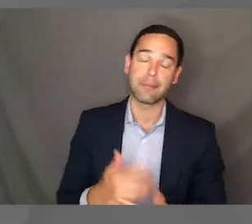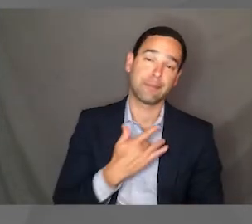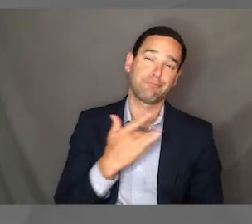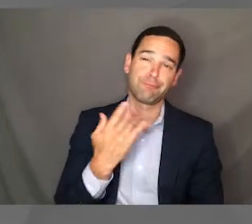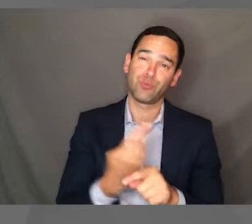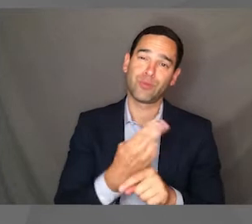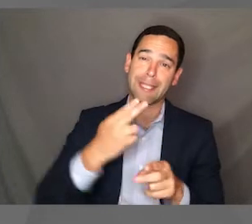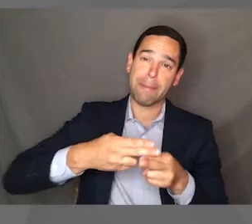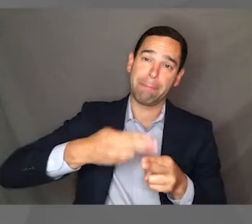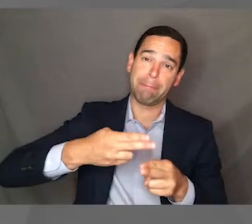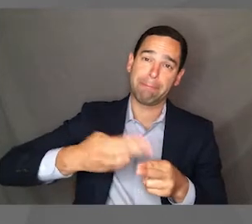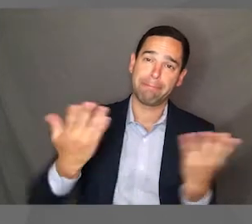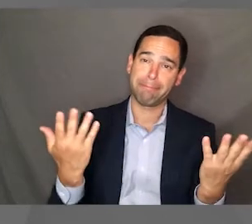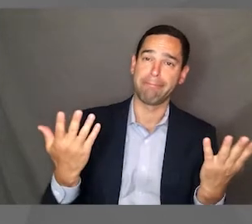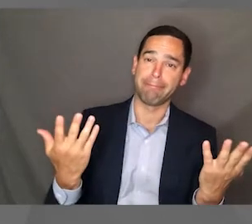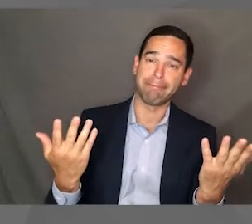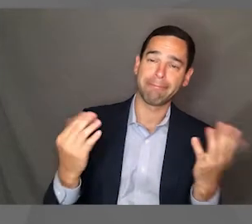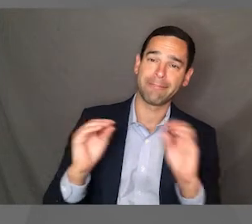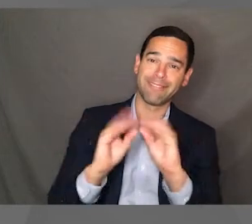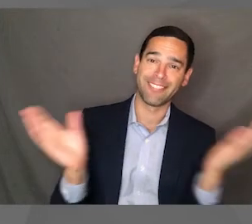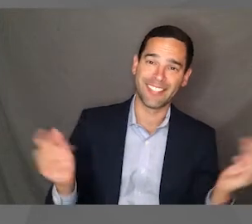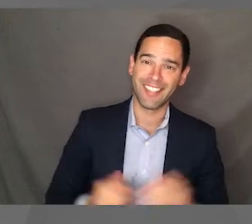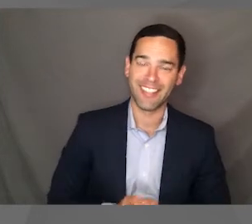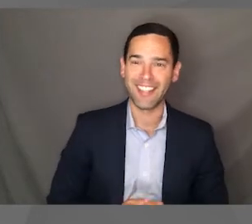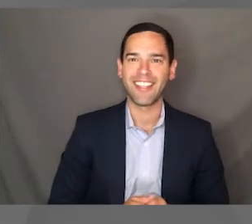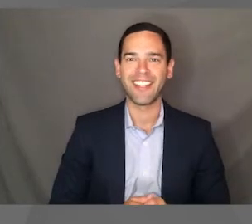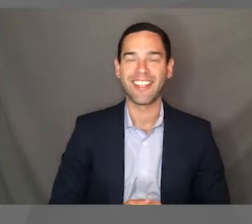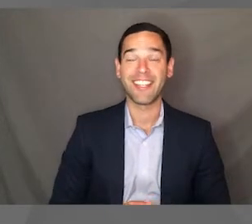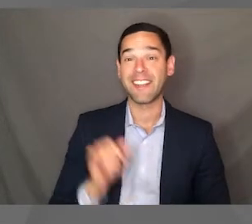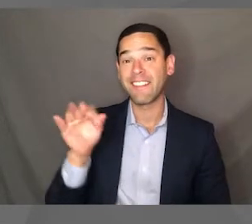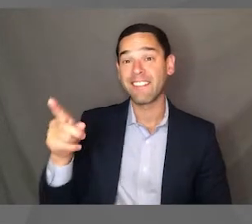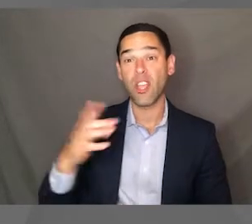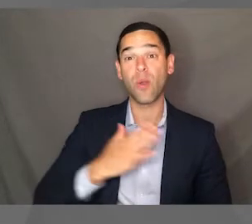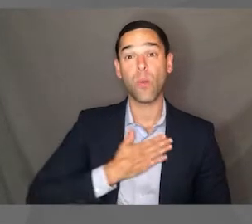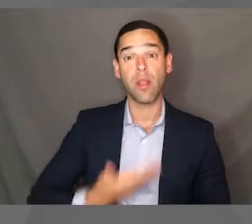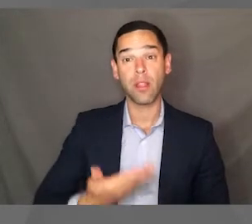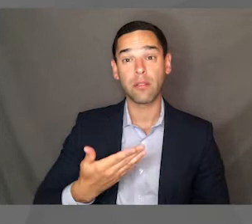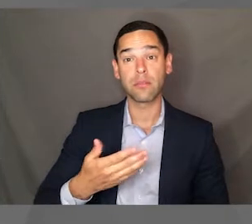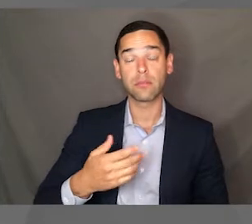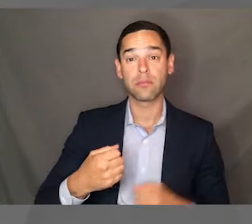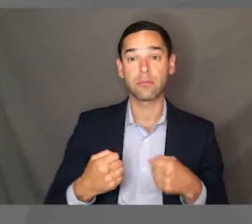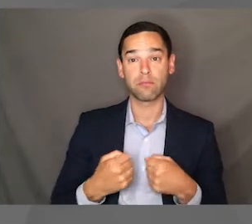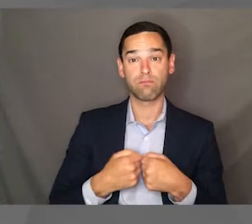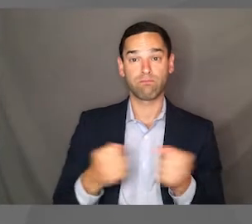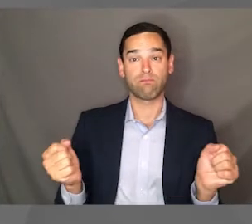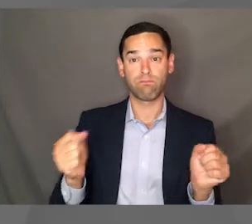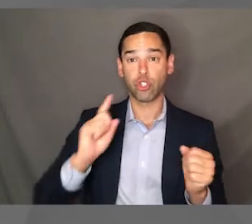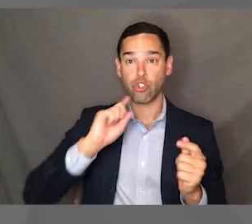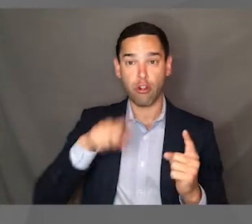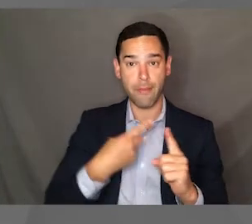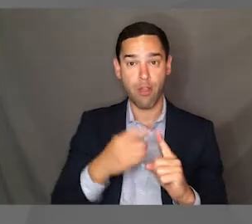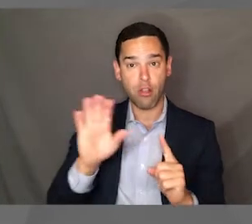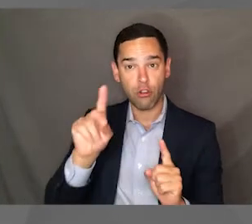person's name. And of course, if they're willing to disclose their